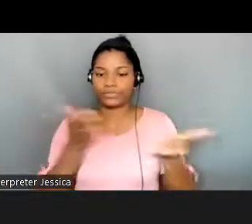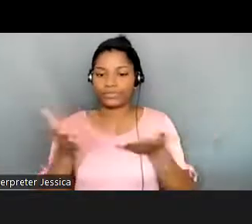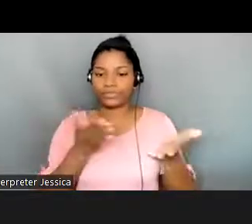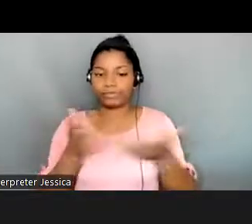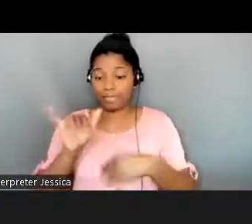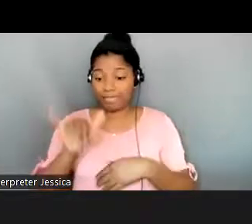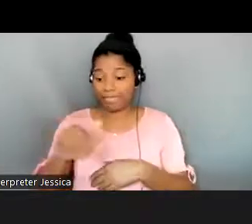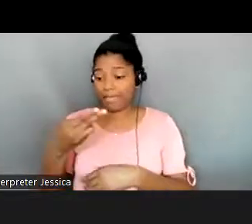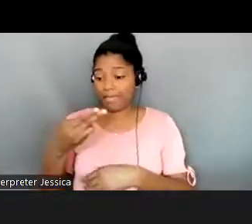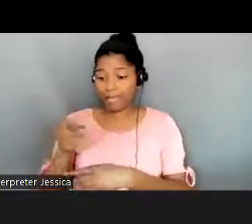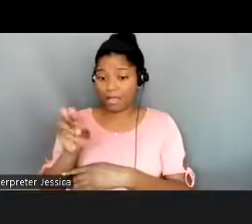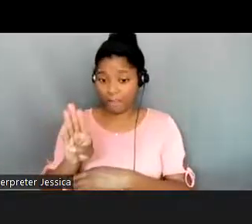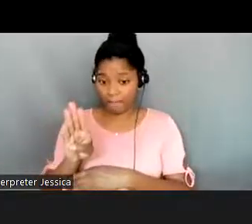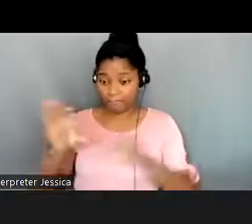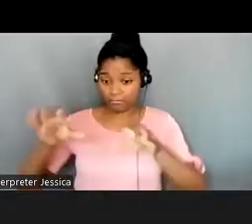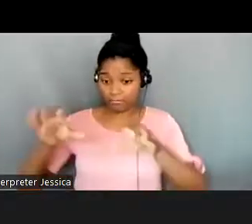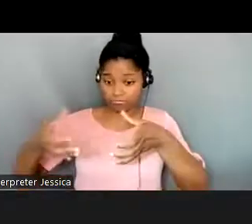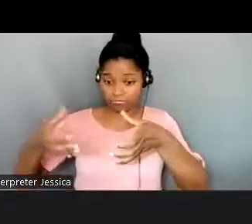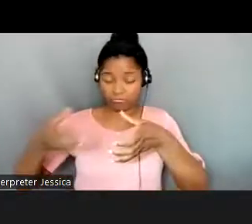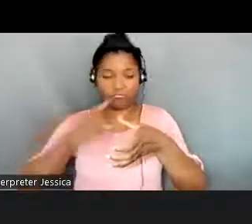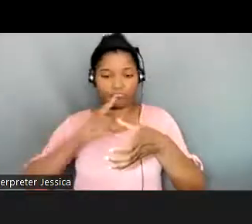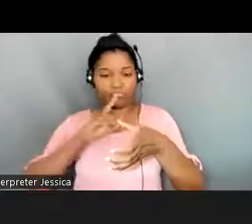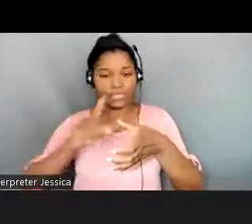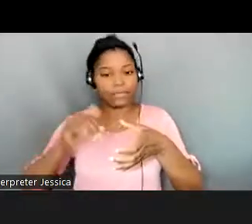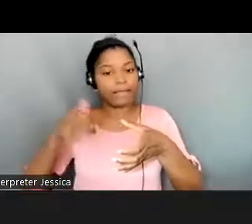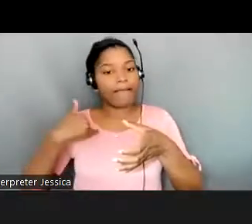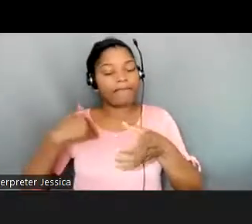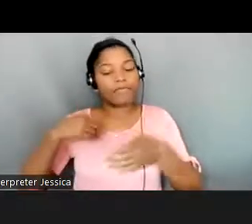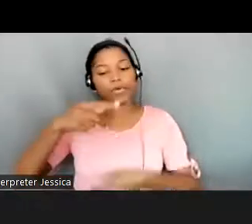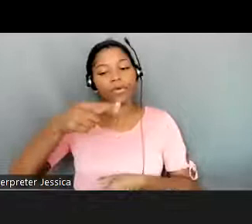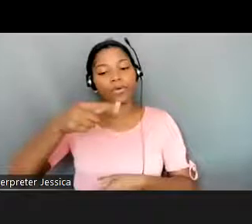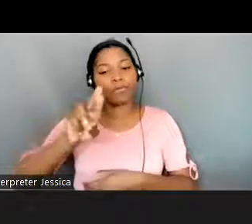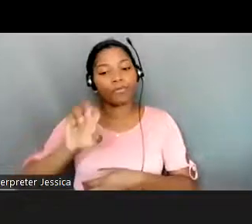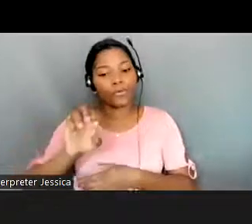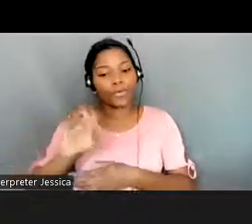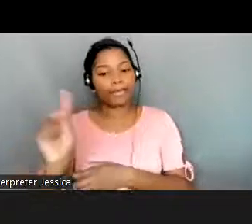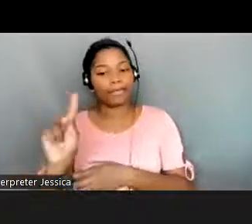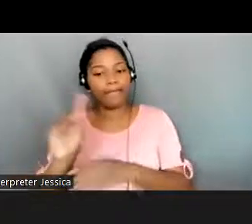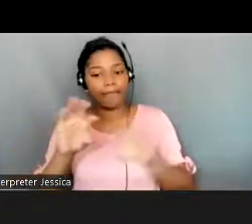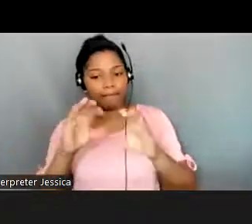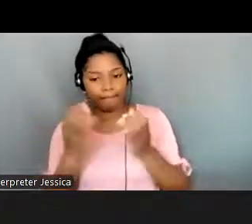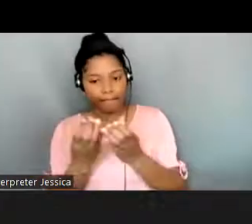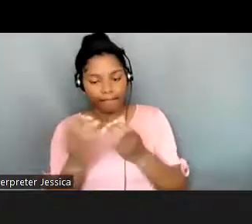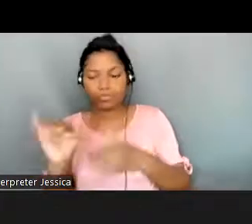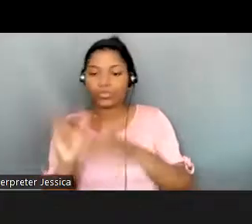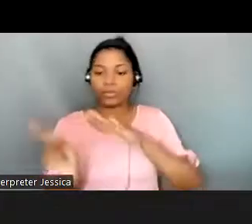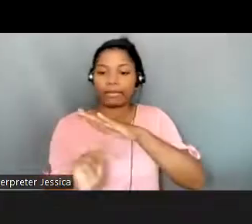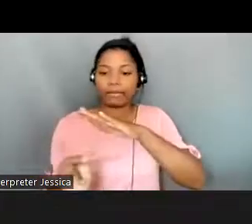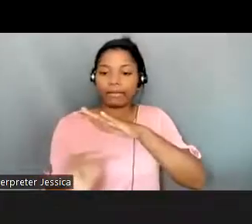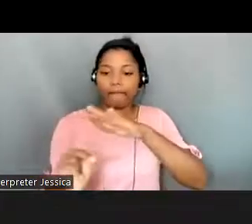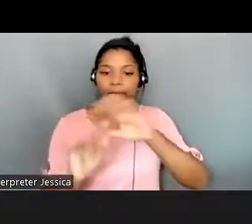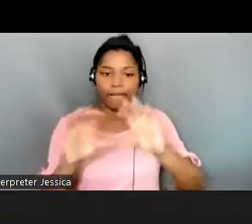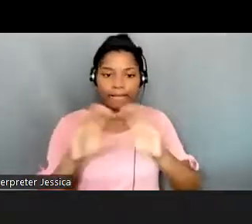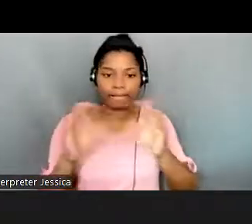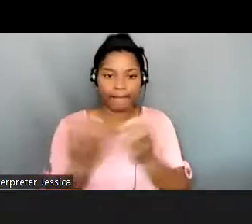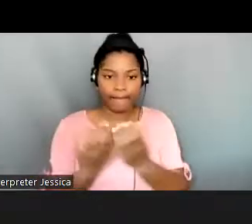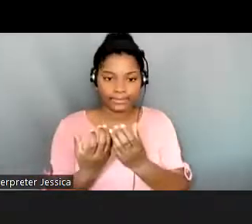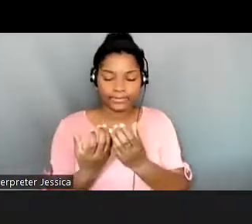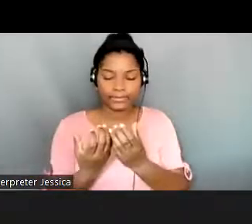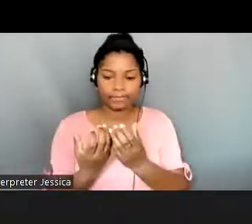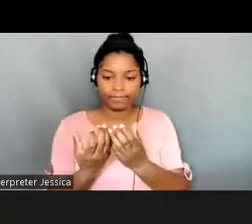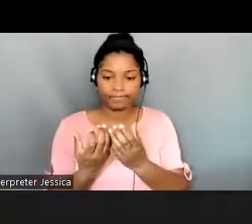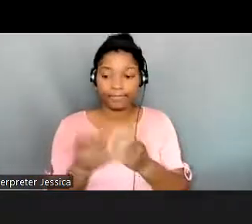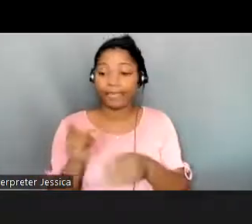hub, the core of the facility is a pre-K classroom and a kindergarten classroom that are operated by the local